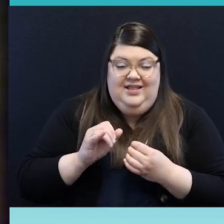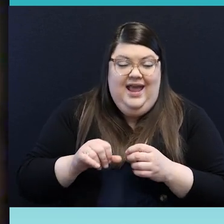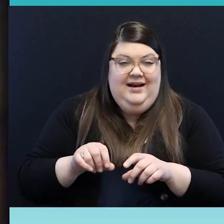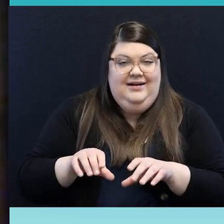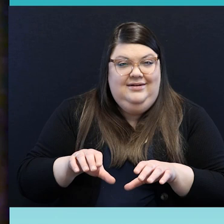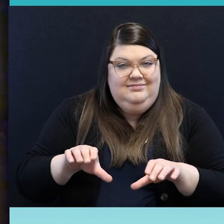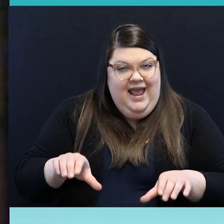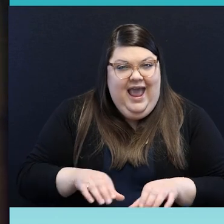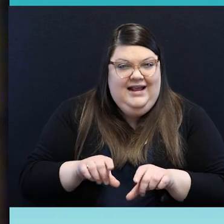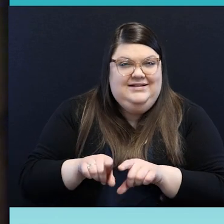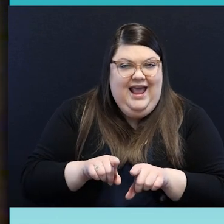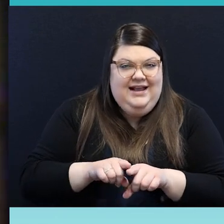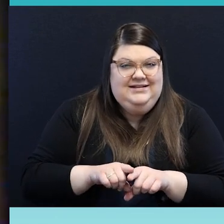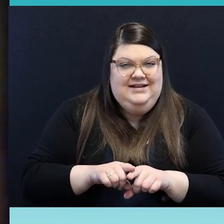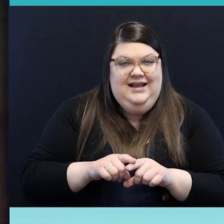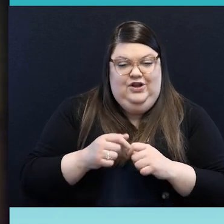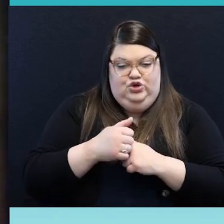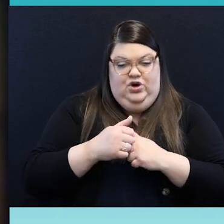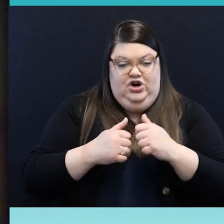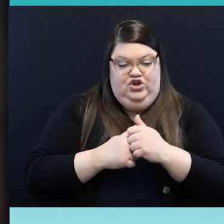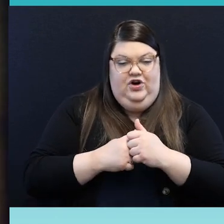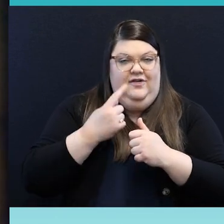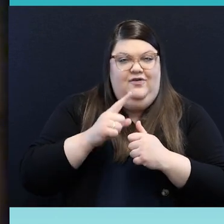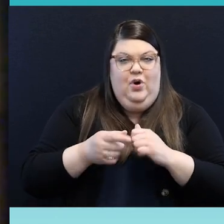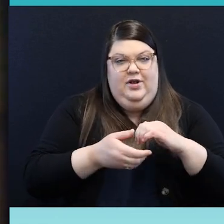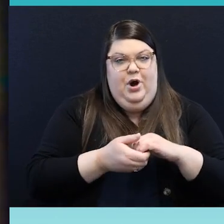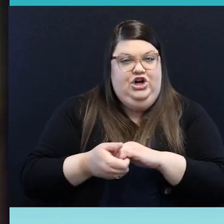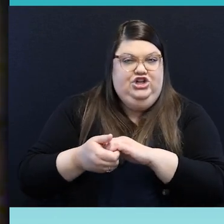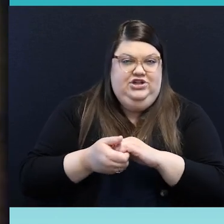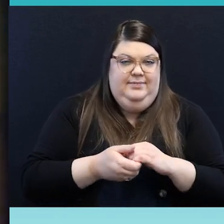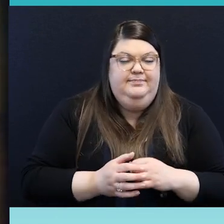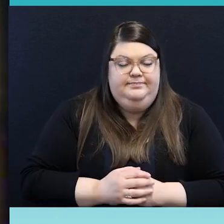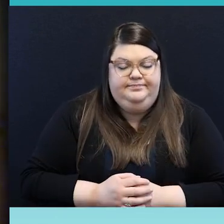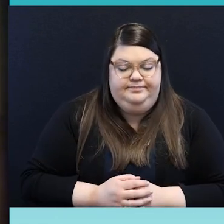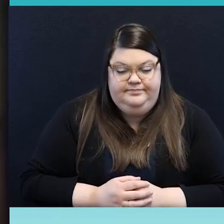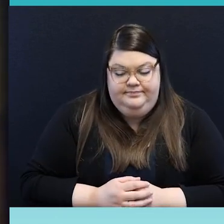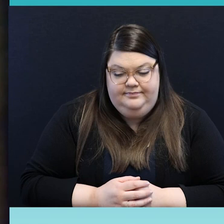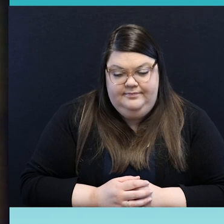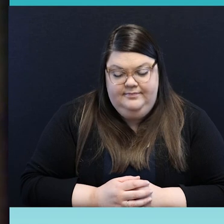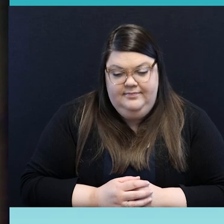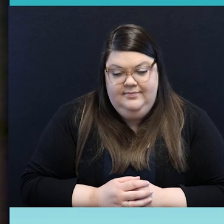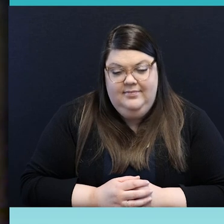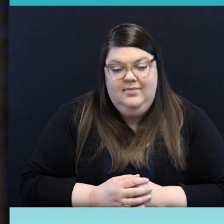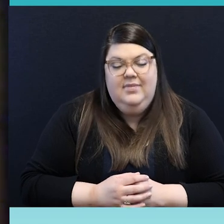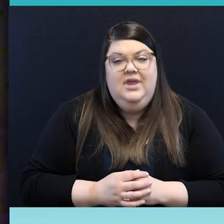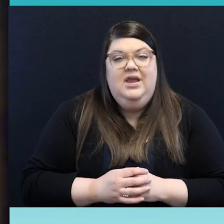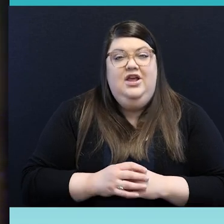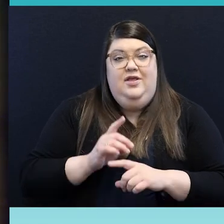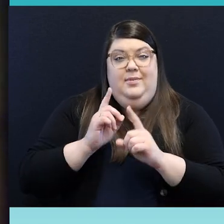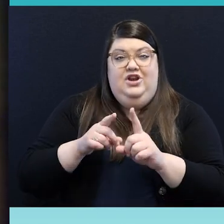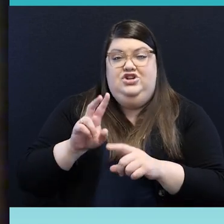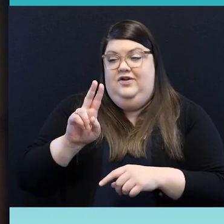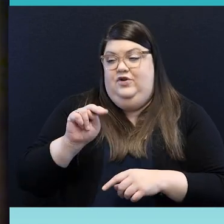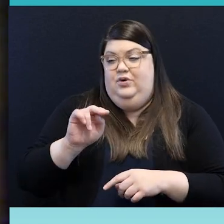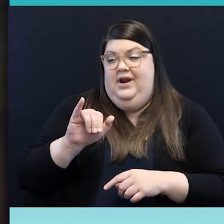or the infrastructure for the partnership as a whole. And the mission of United Way of Tucson and